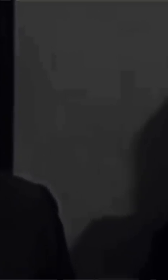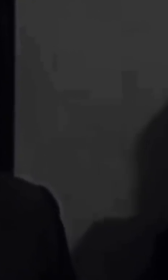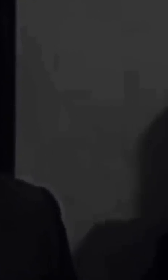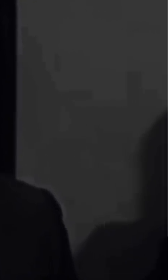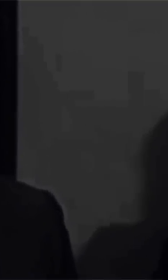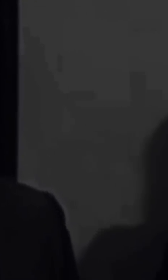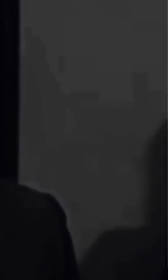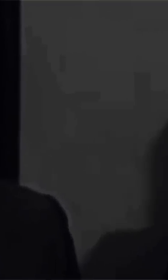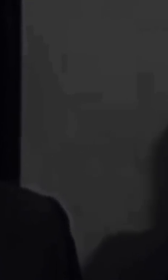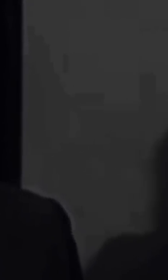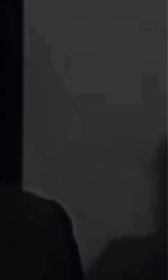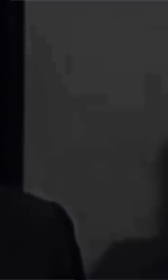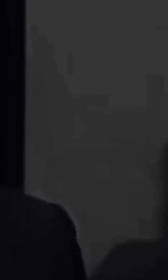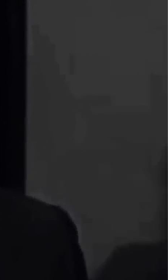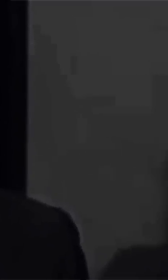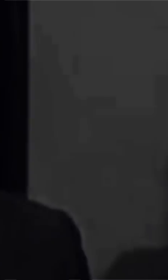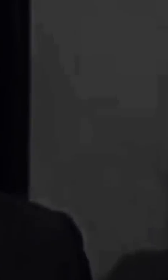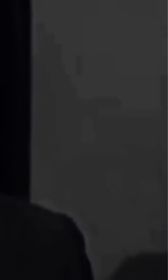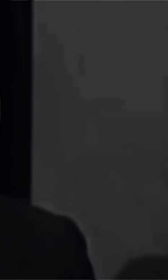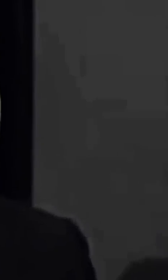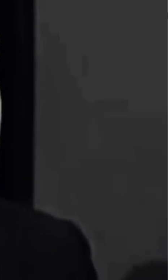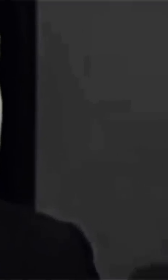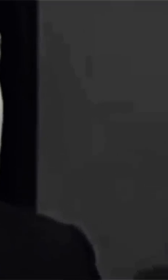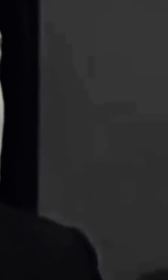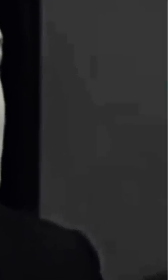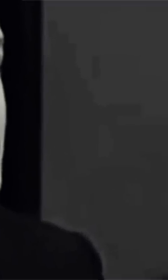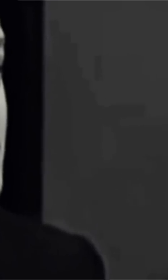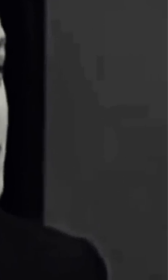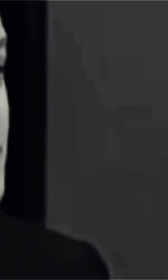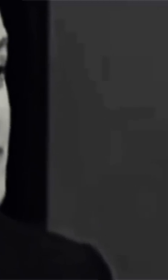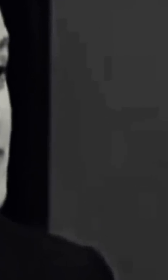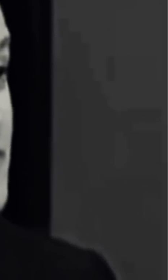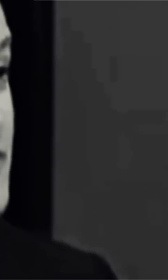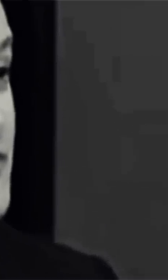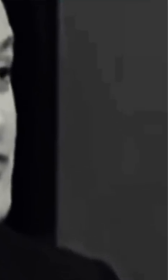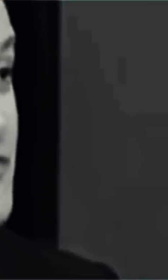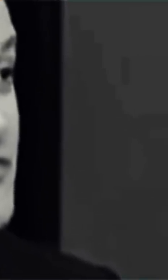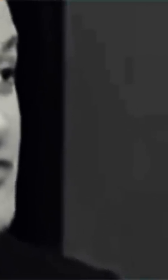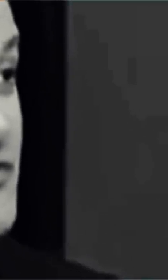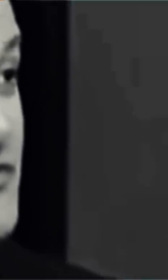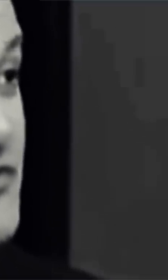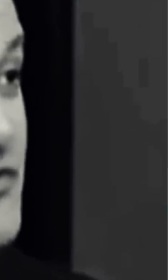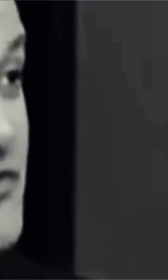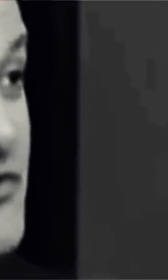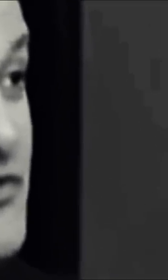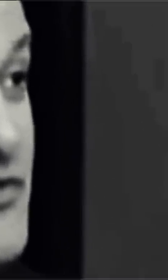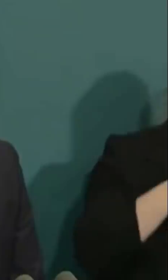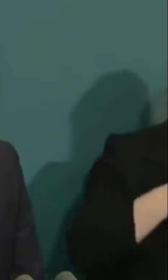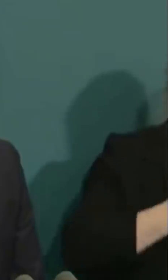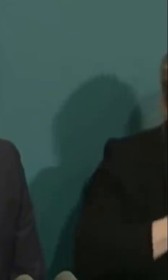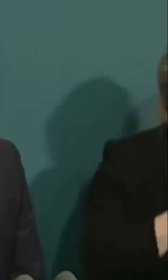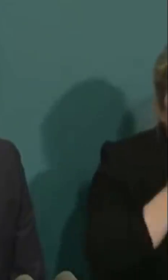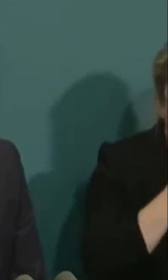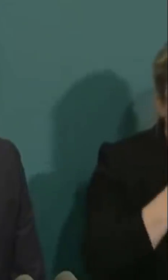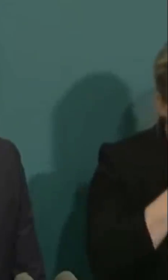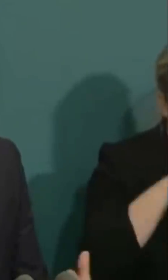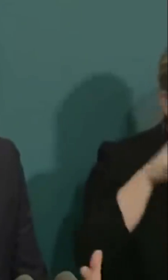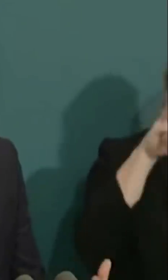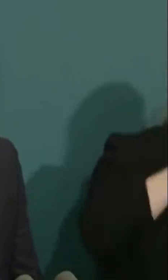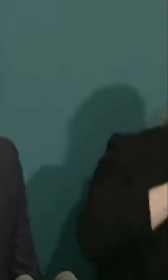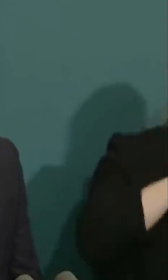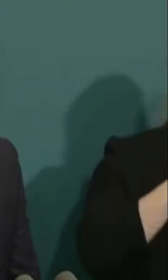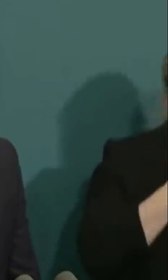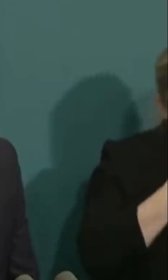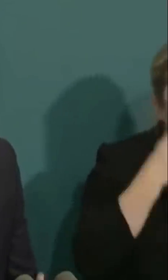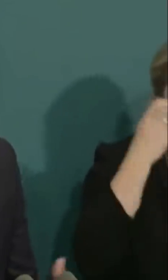transmitting it, and we still don't know or have a definite answer on how effective it is at lowering symptoms. Maybe it'll come to